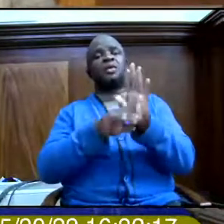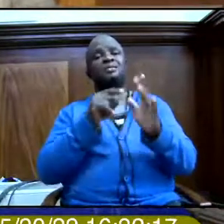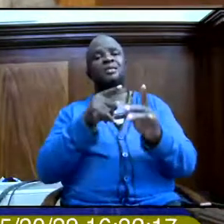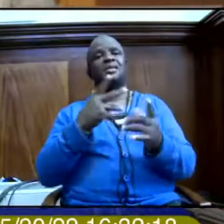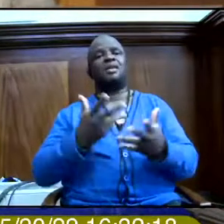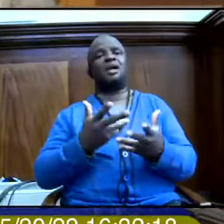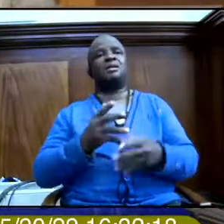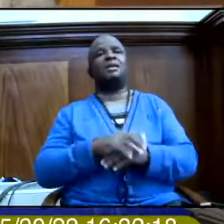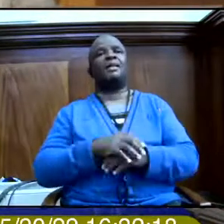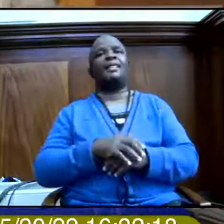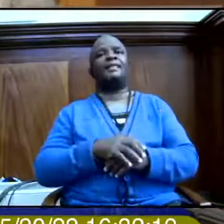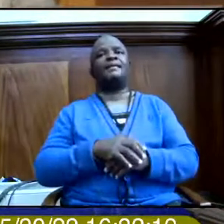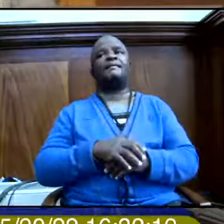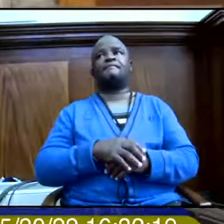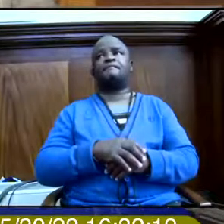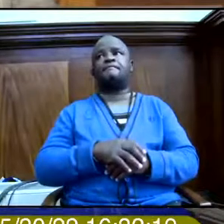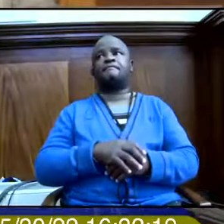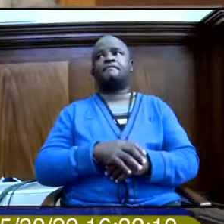they now